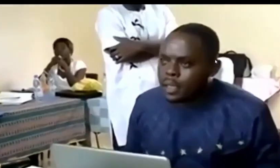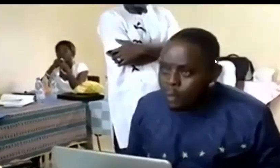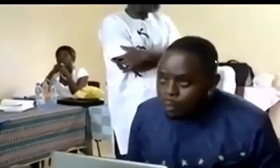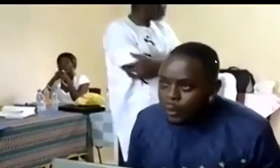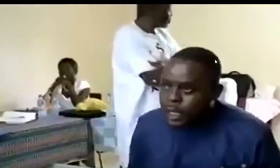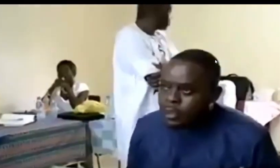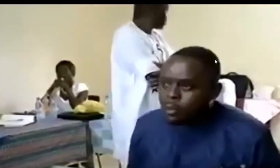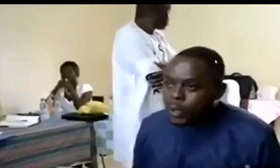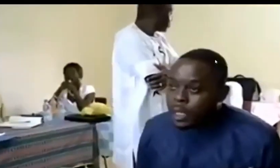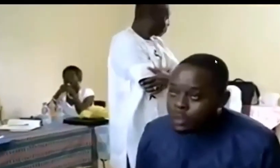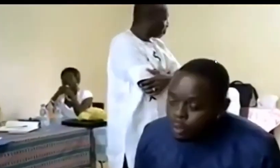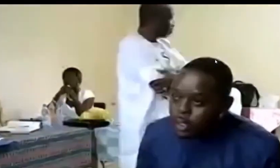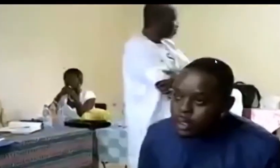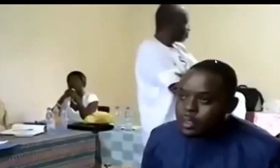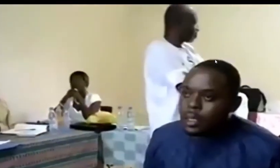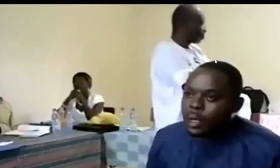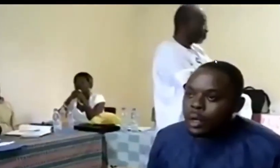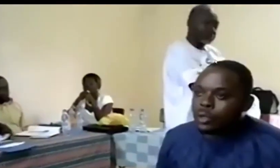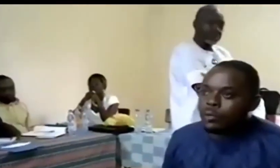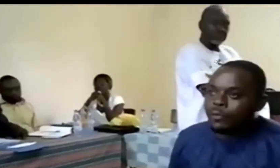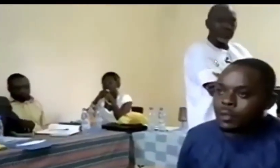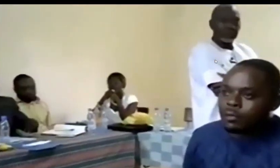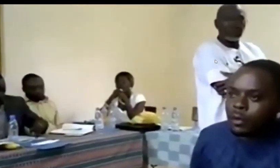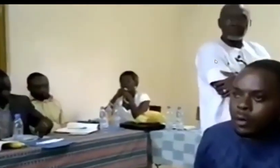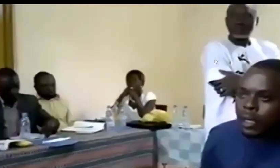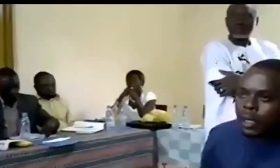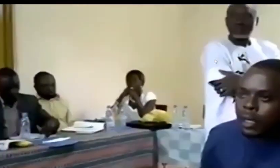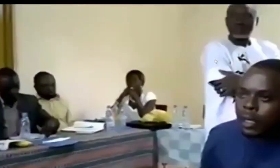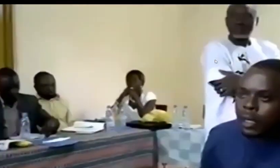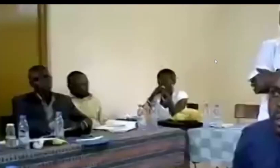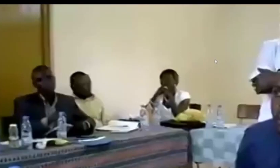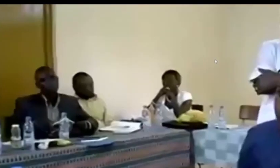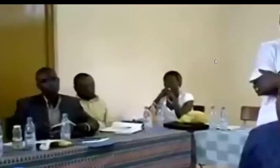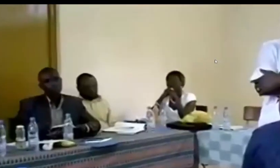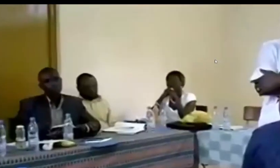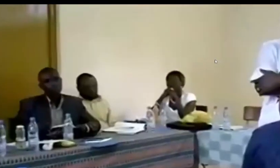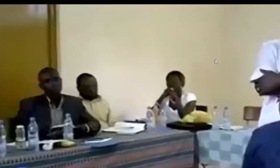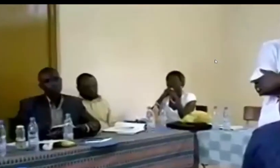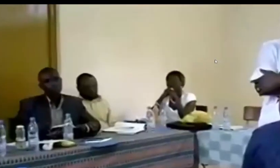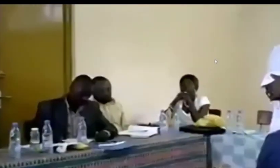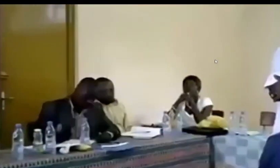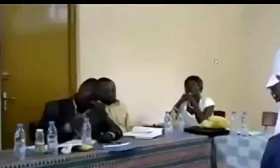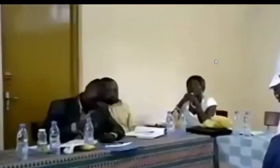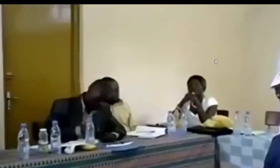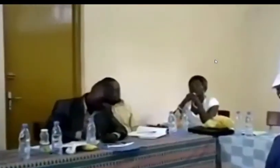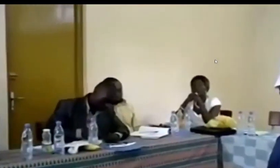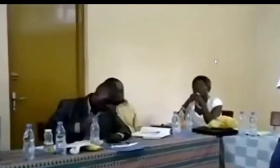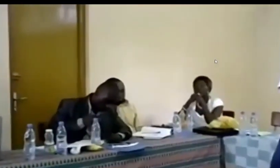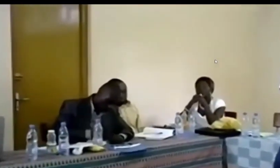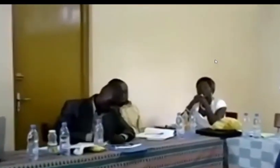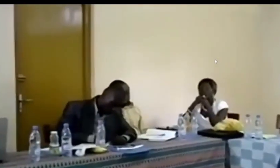as reporters, or we as journalists, should first of all be given that